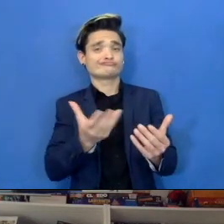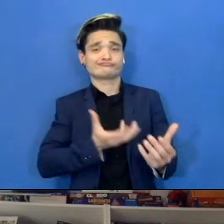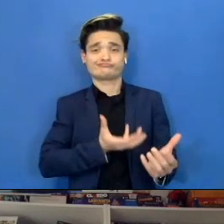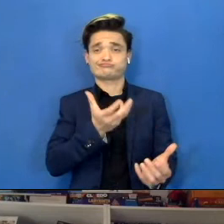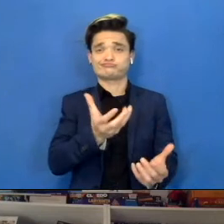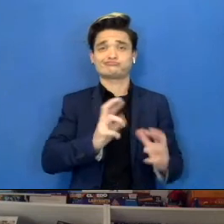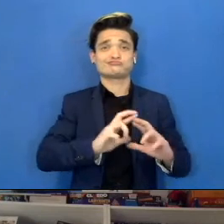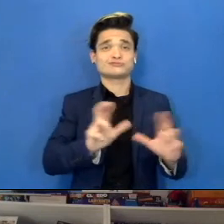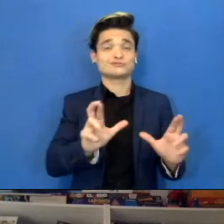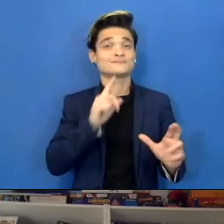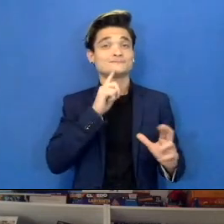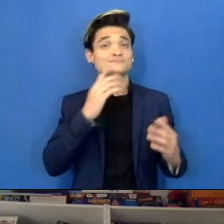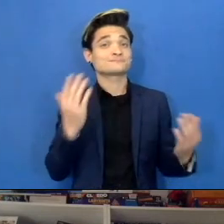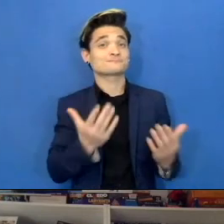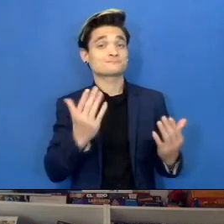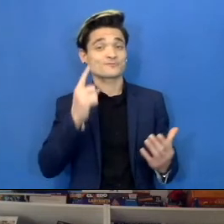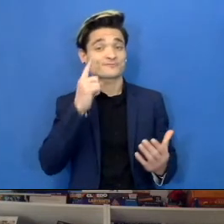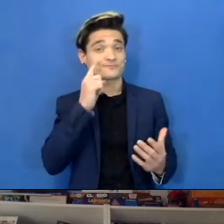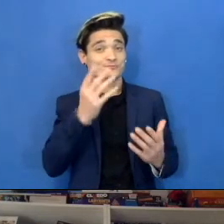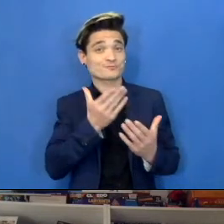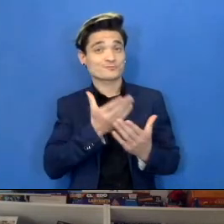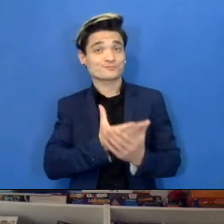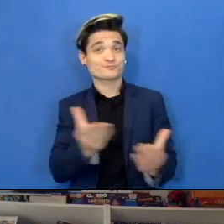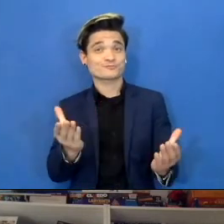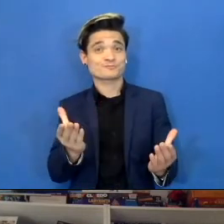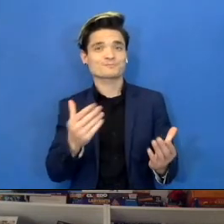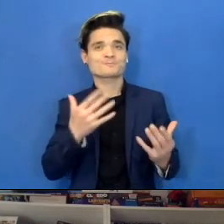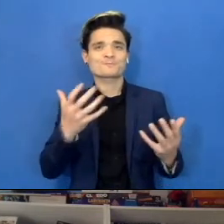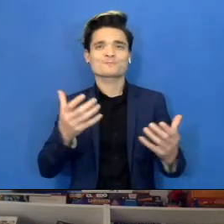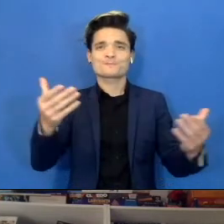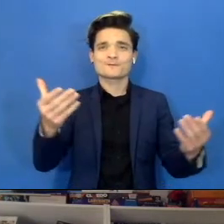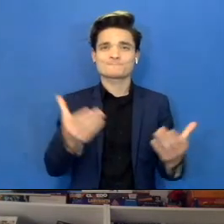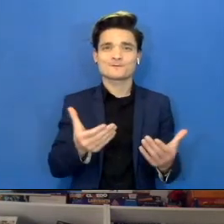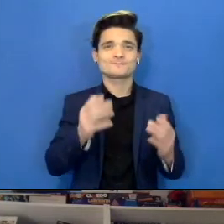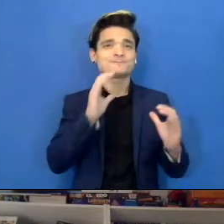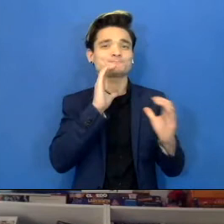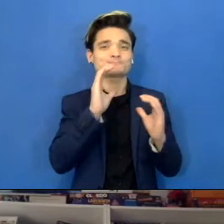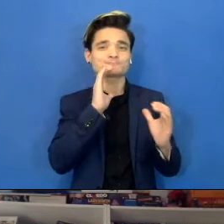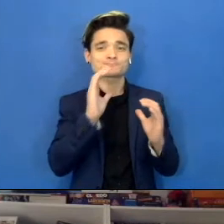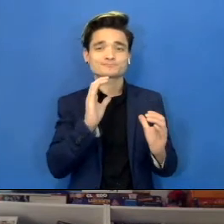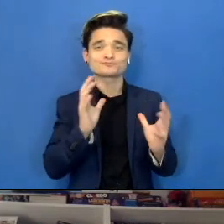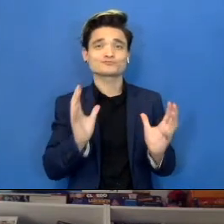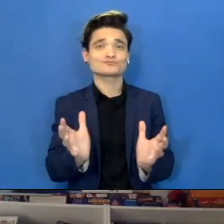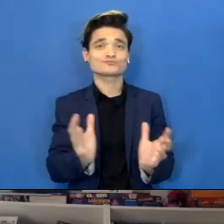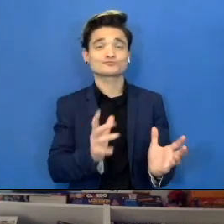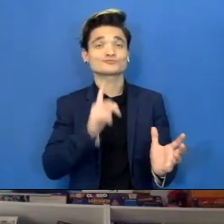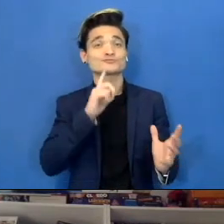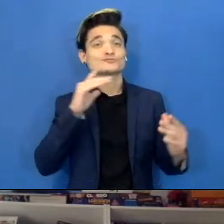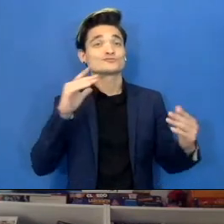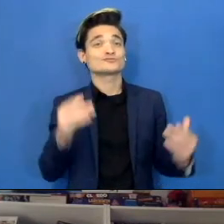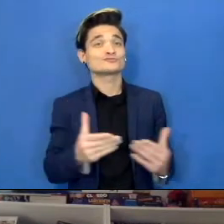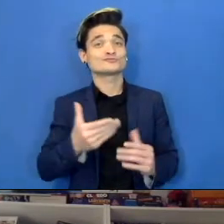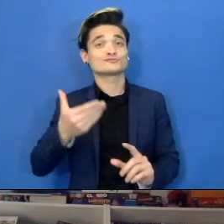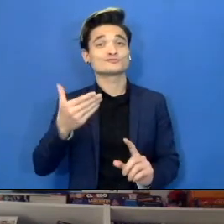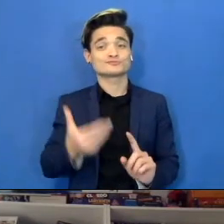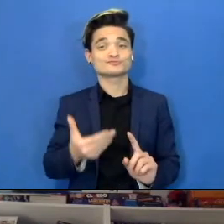want to initiate a conversation about this. First of all, I think I'd better give you an introduction about myself. So I'm Simone. I'm based in Malta,